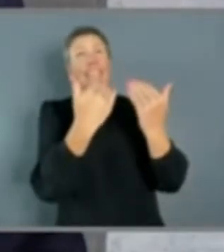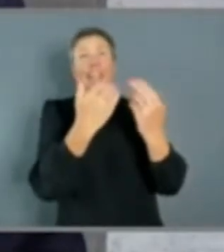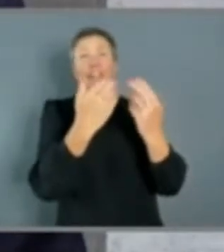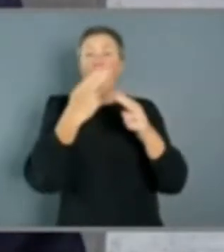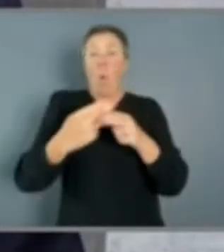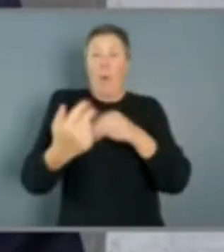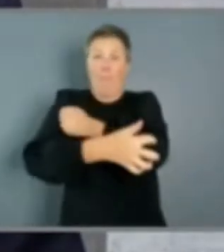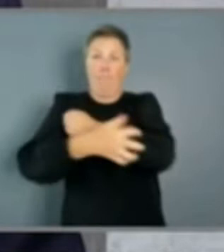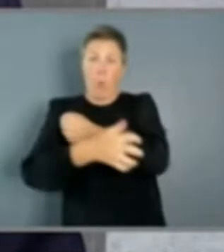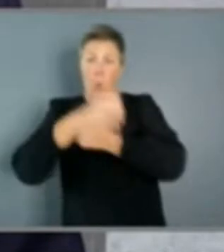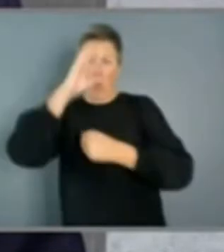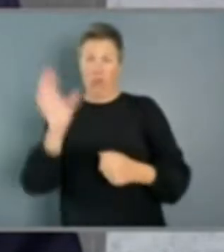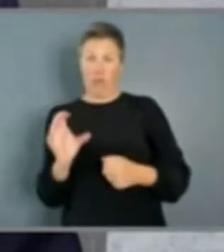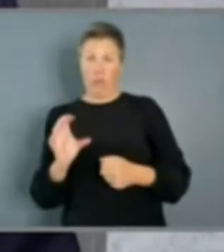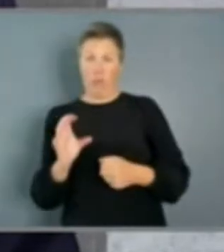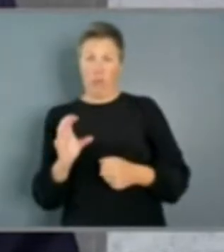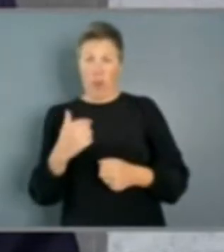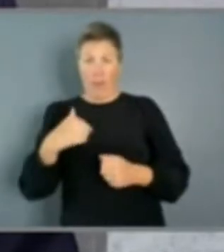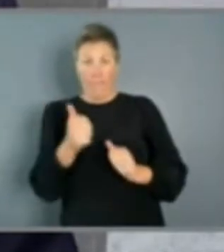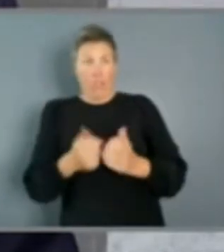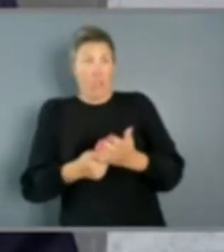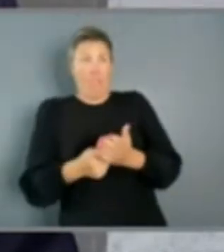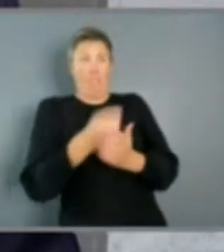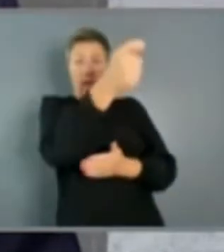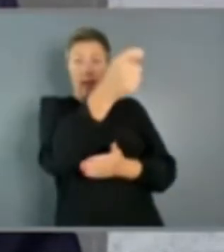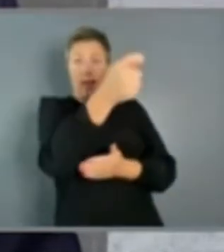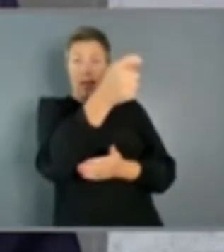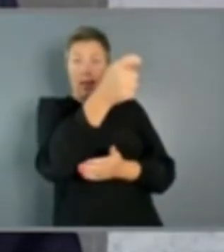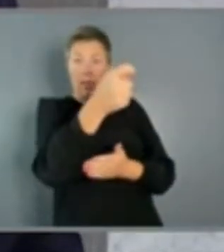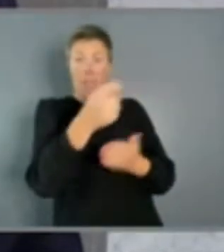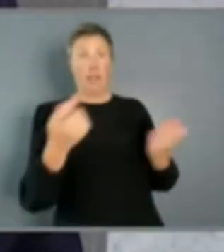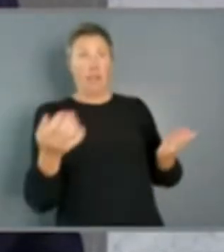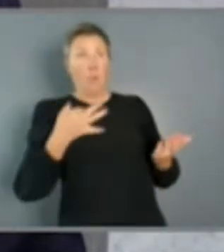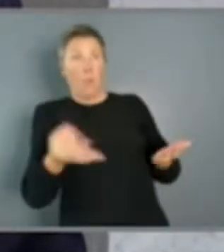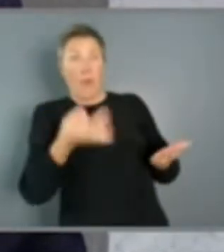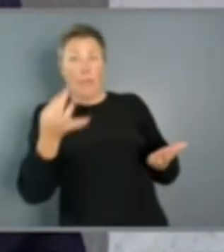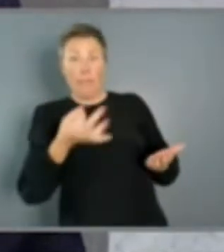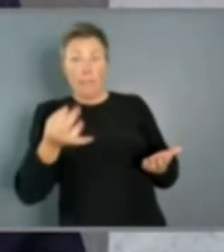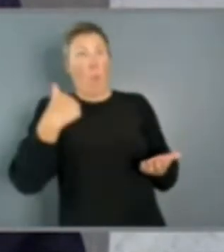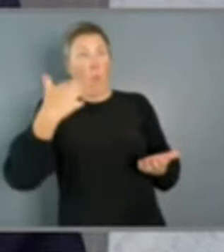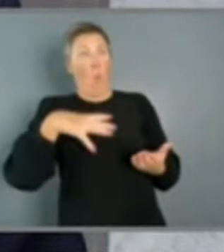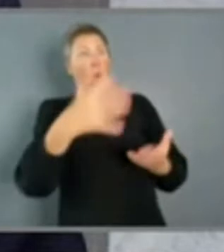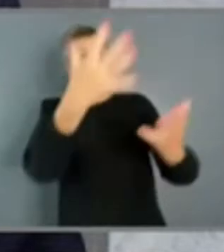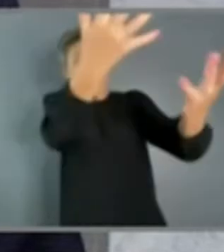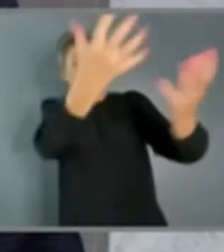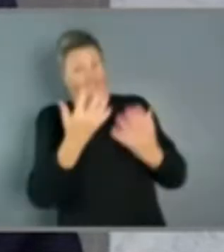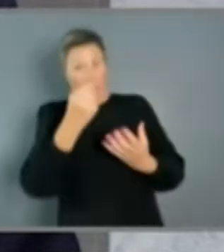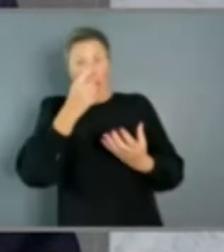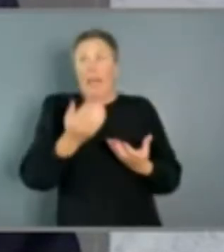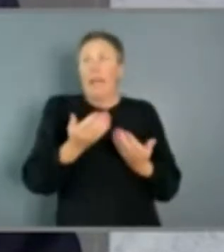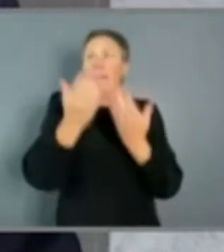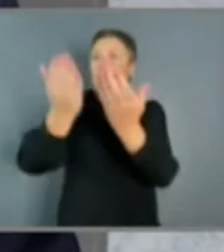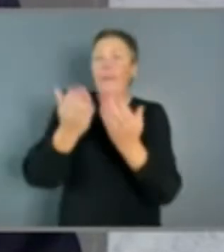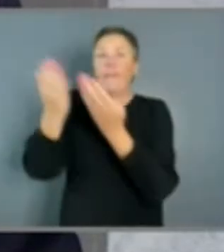them, we've paid for them, and we want to see those vaccines come here so we can support our nearest neighbour PNG deal with